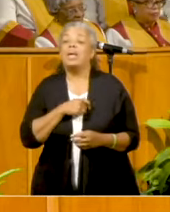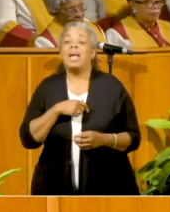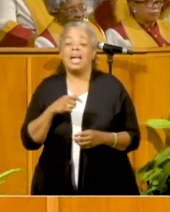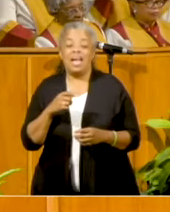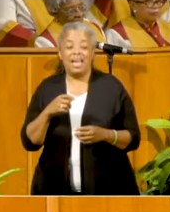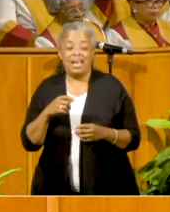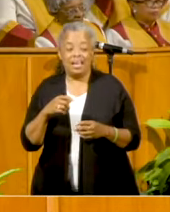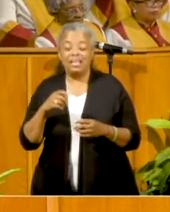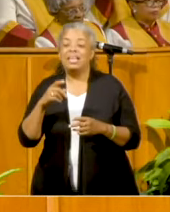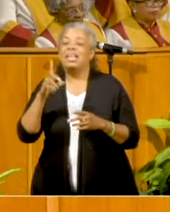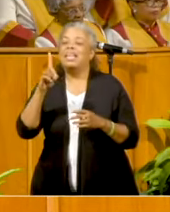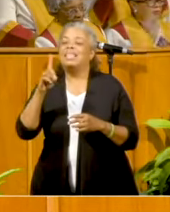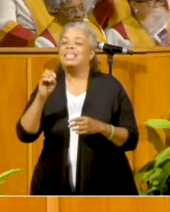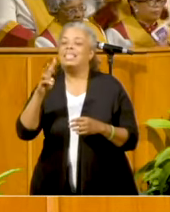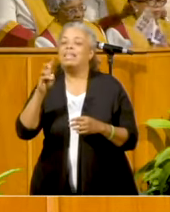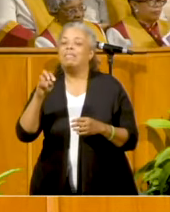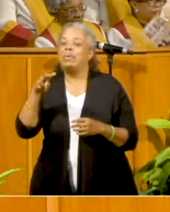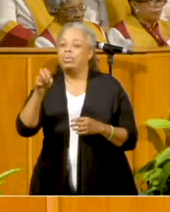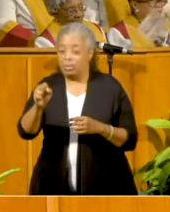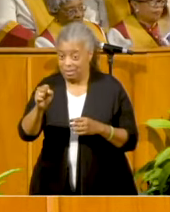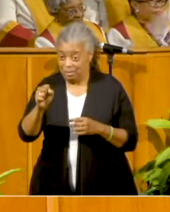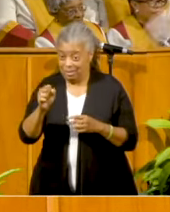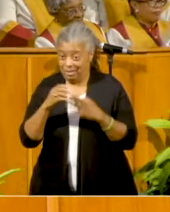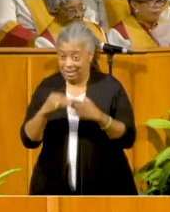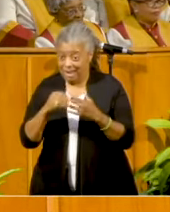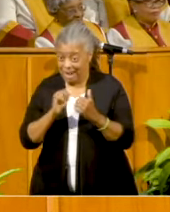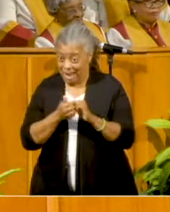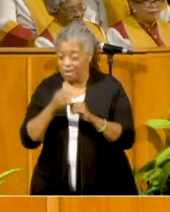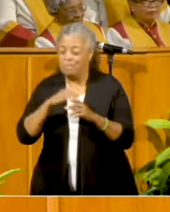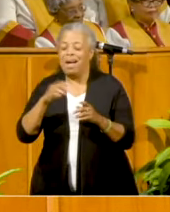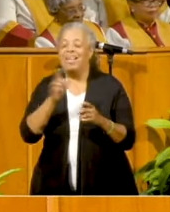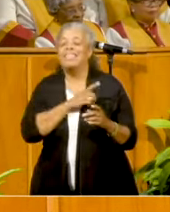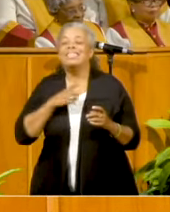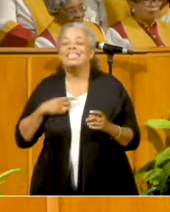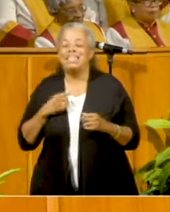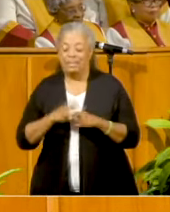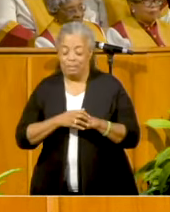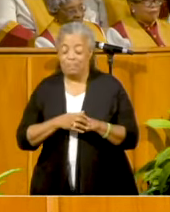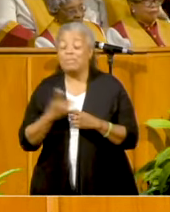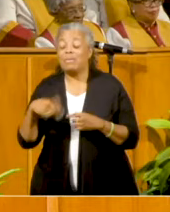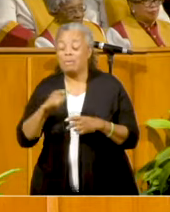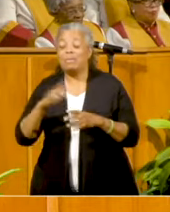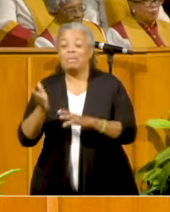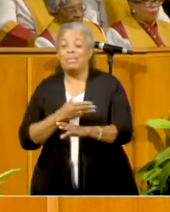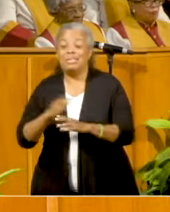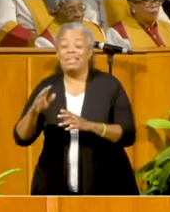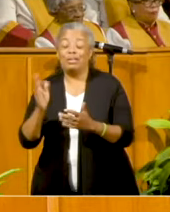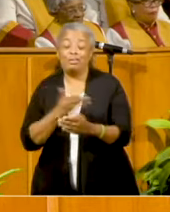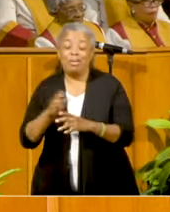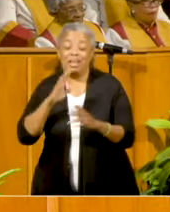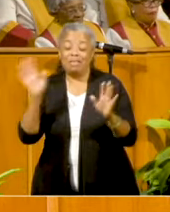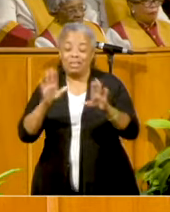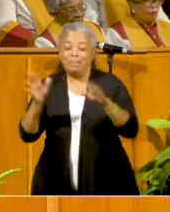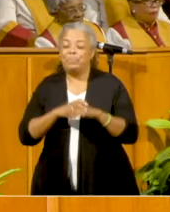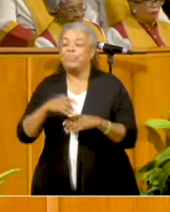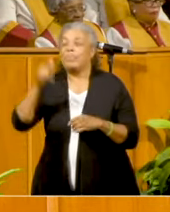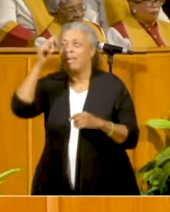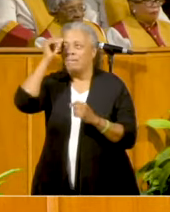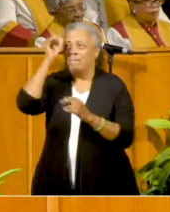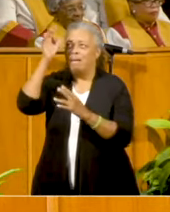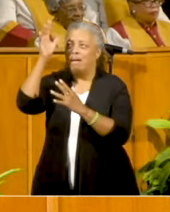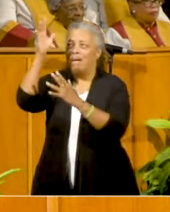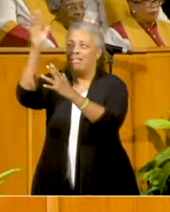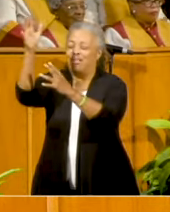devotions led by the deacons who would line out hymns every Sunday like, "Father, I